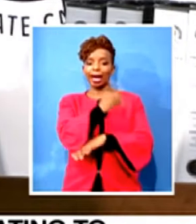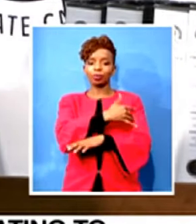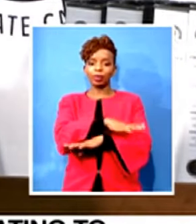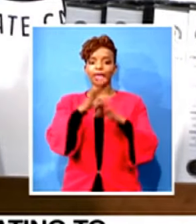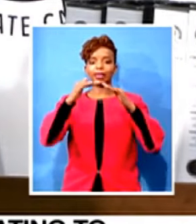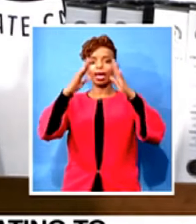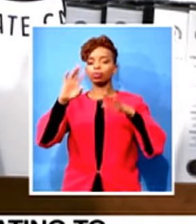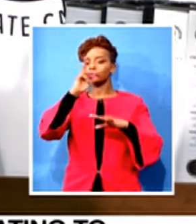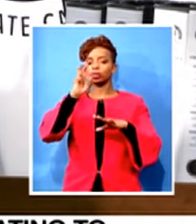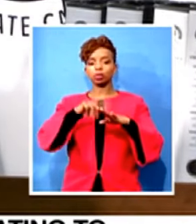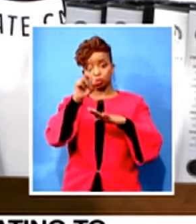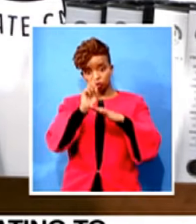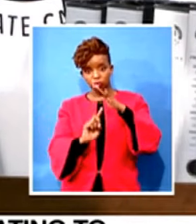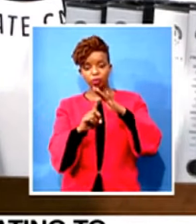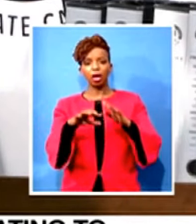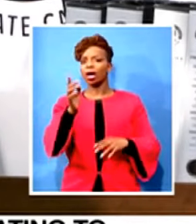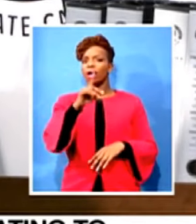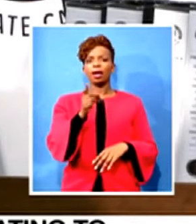identify it.